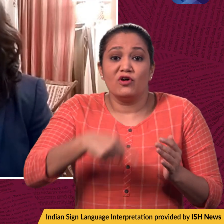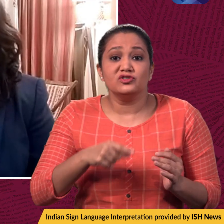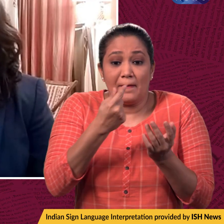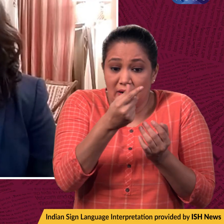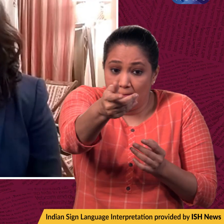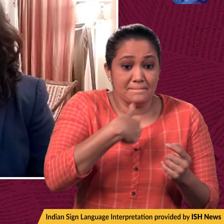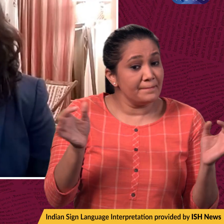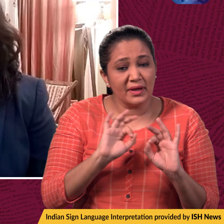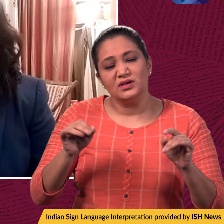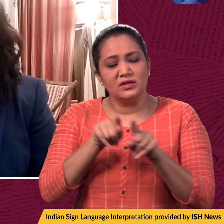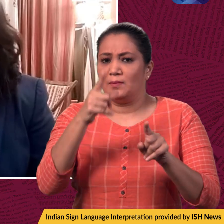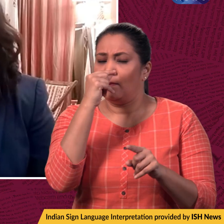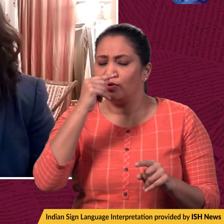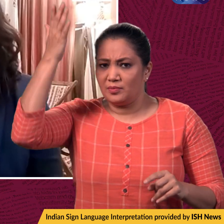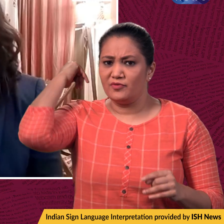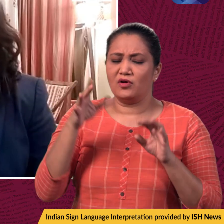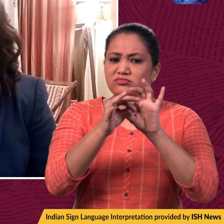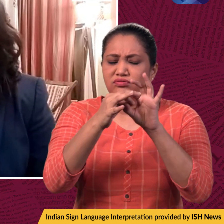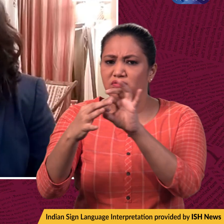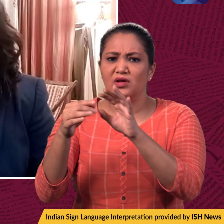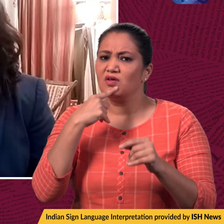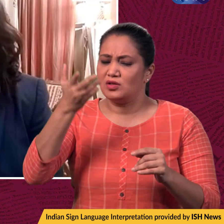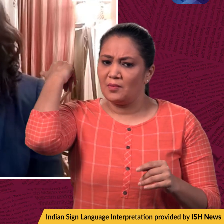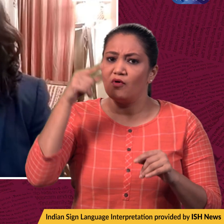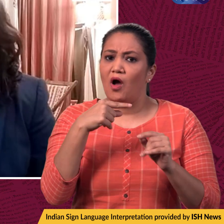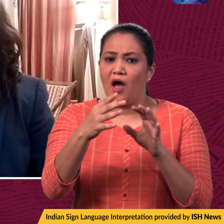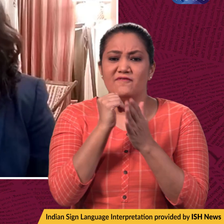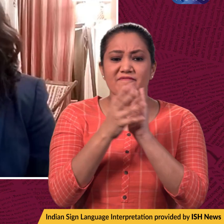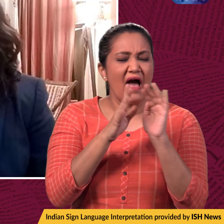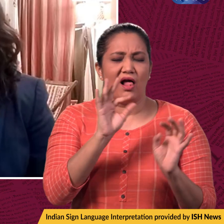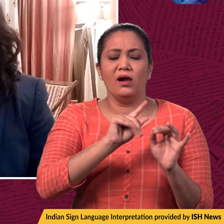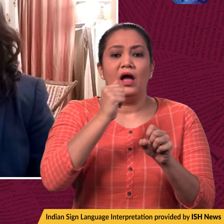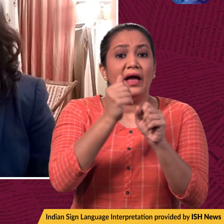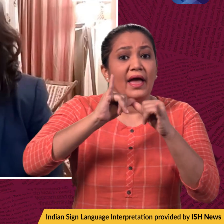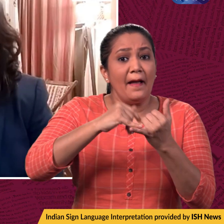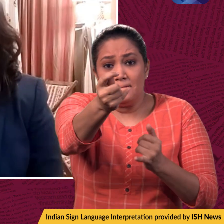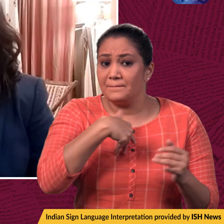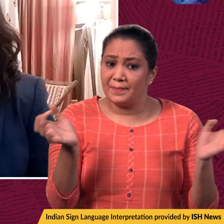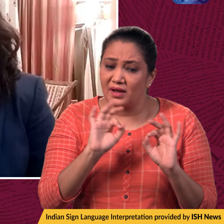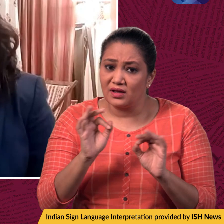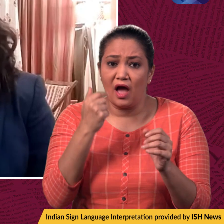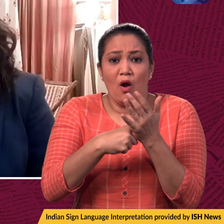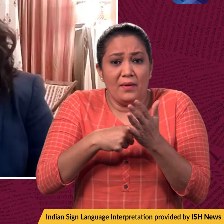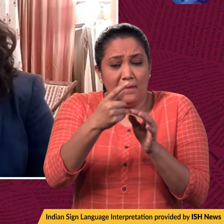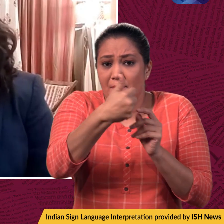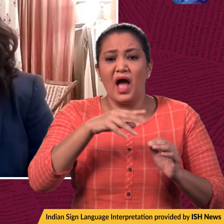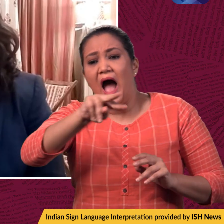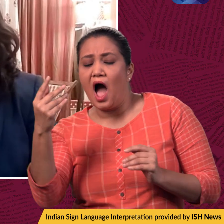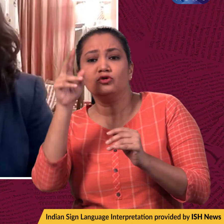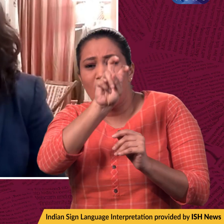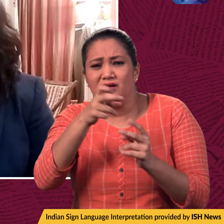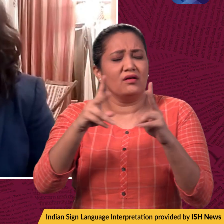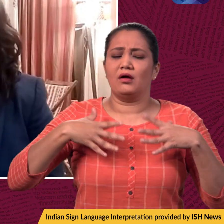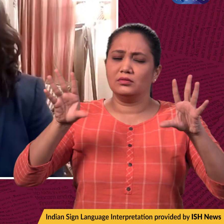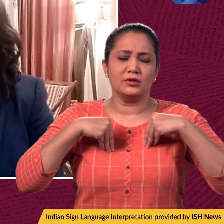comes after Russian president demanded unfriendly countries to pay Gazprom in rubles instead of other currencies